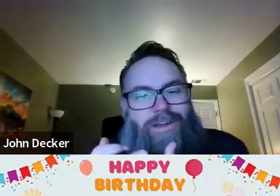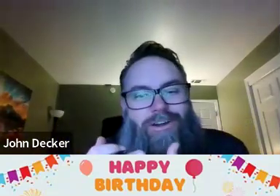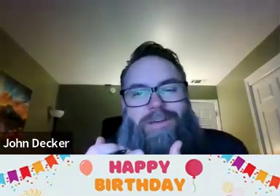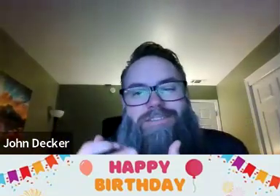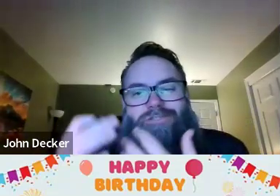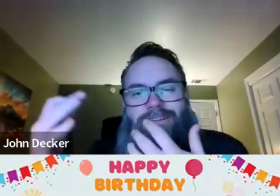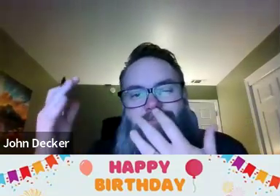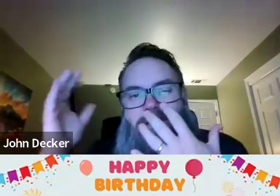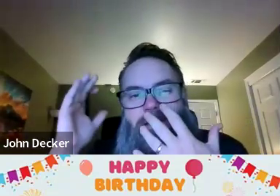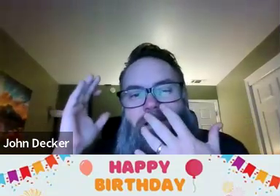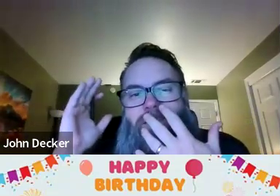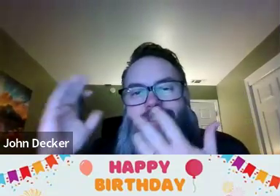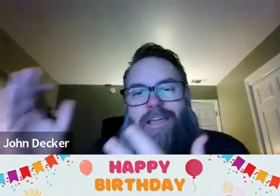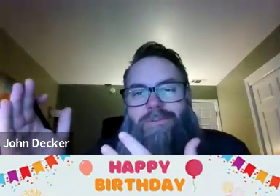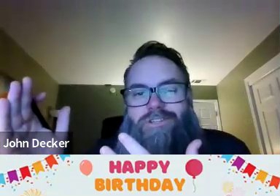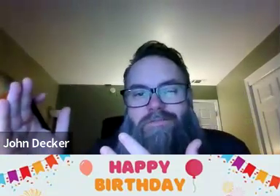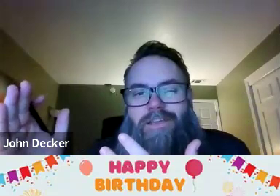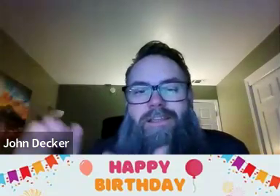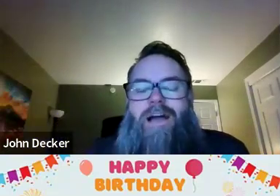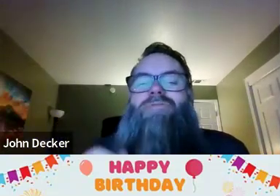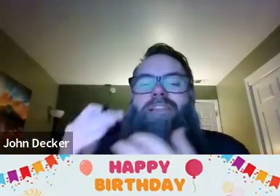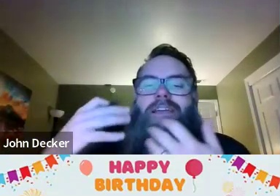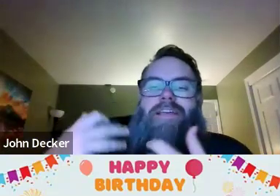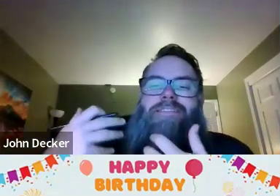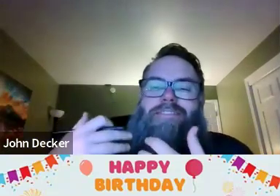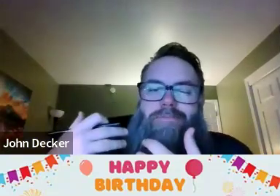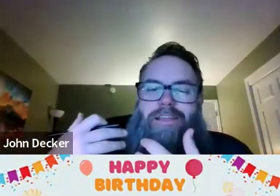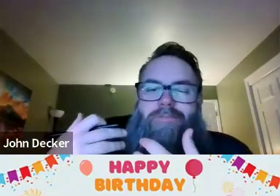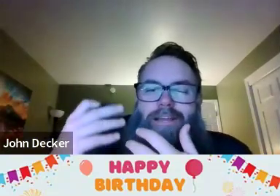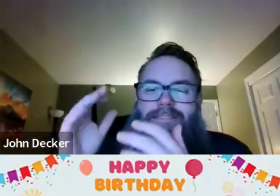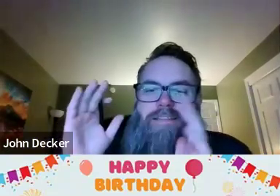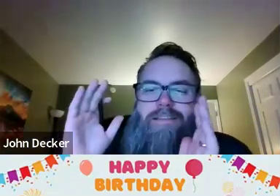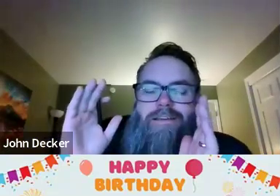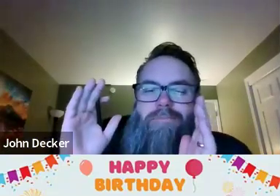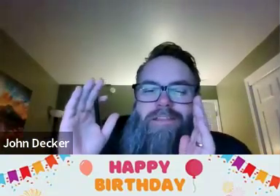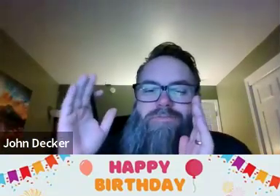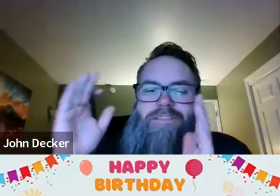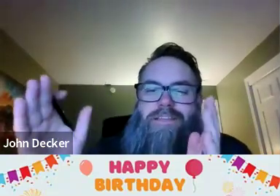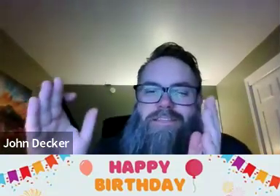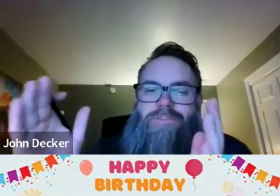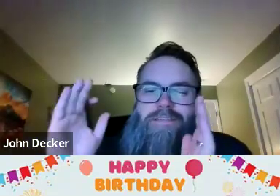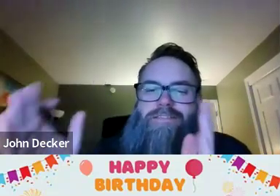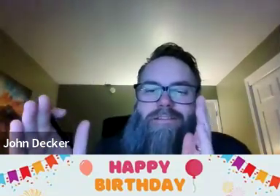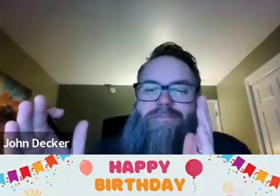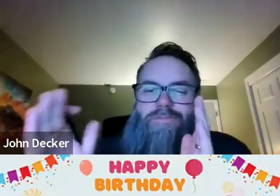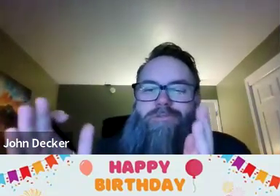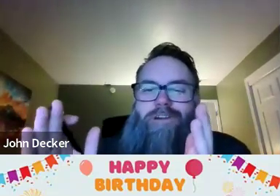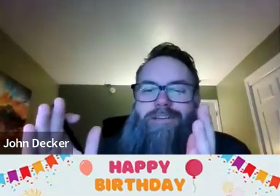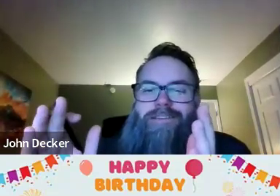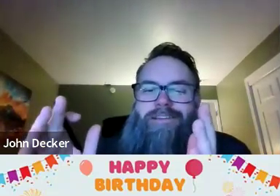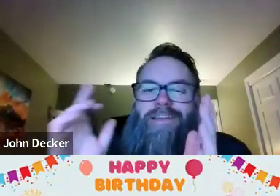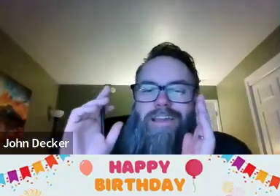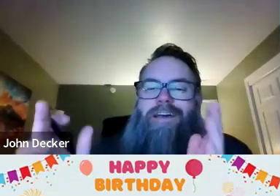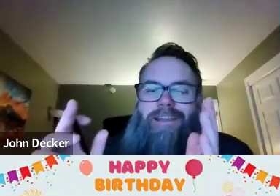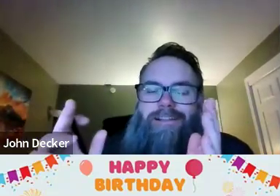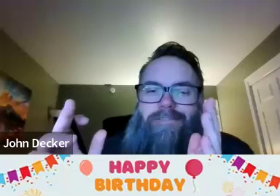and we are really doing our best to try to speak the language of it. I'm feeling less intimidated when I sit in meetings with Denise, when Denise talks about